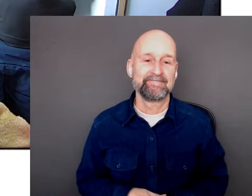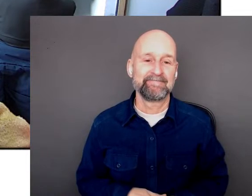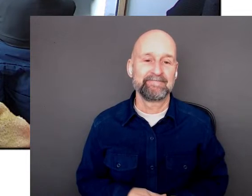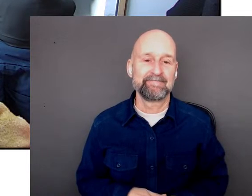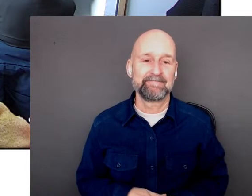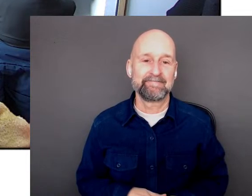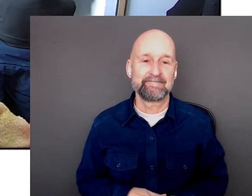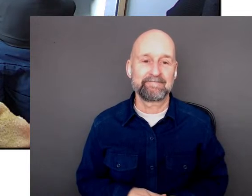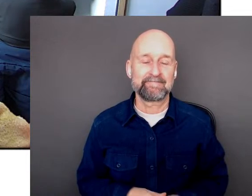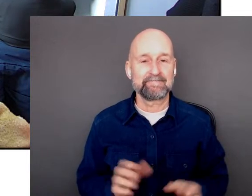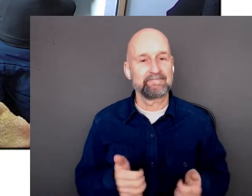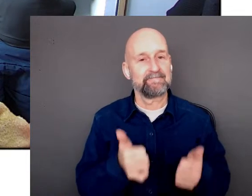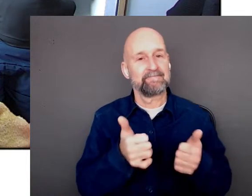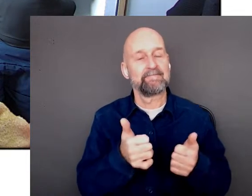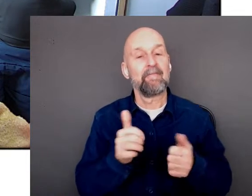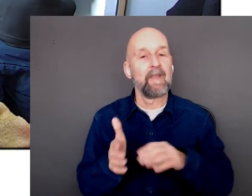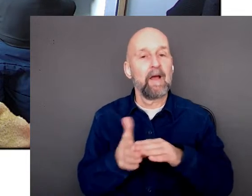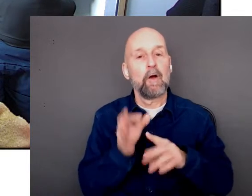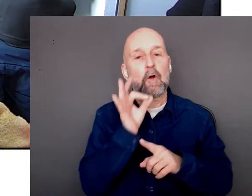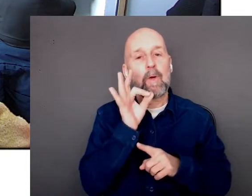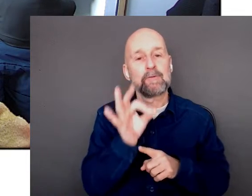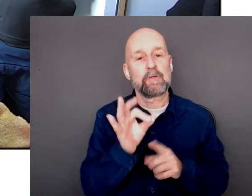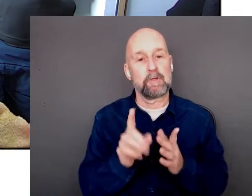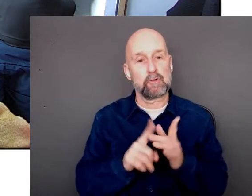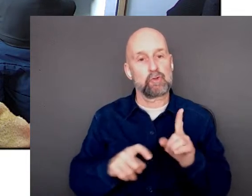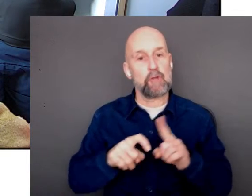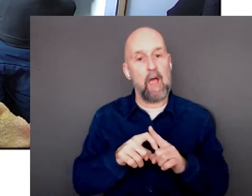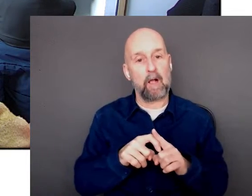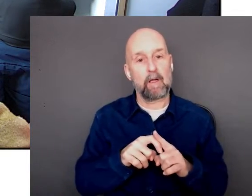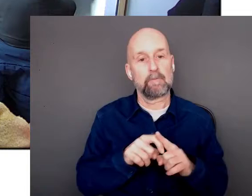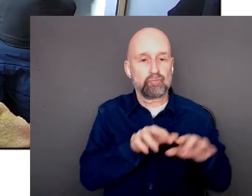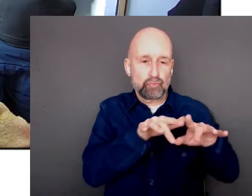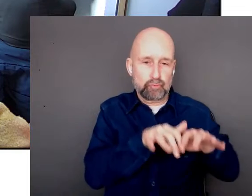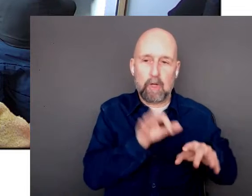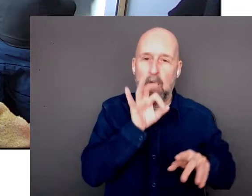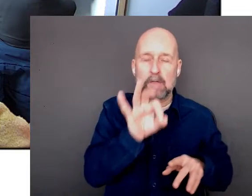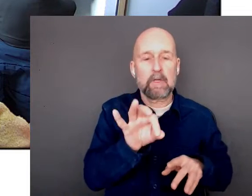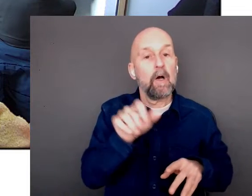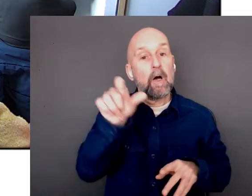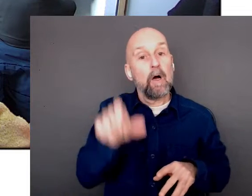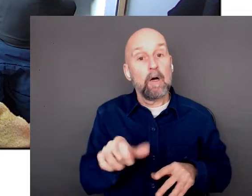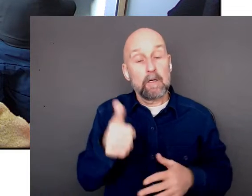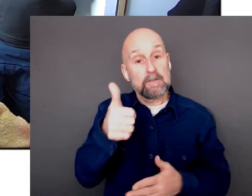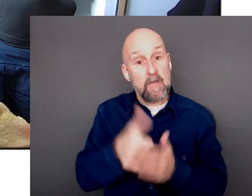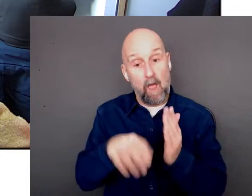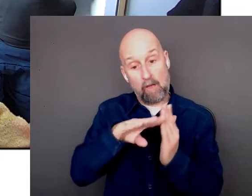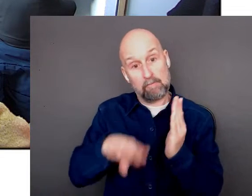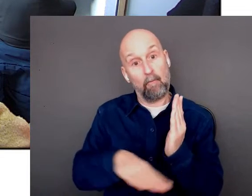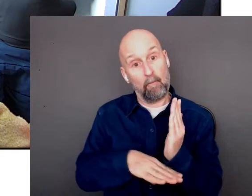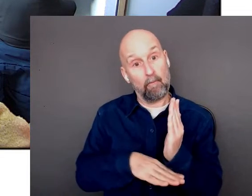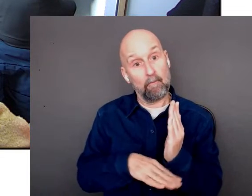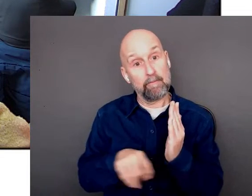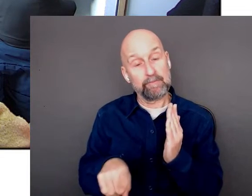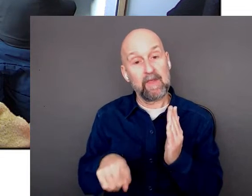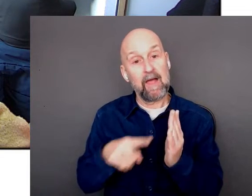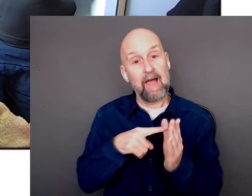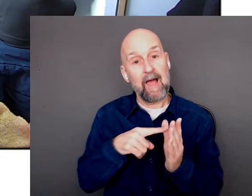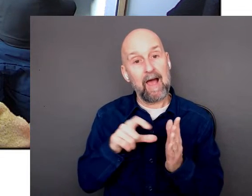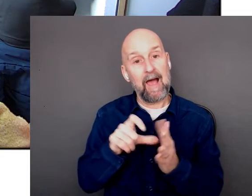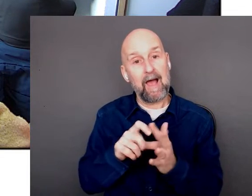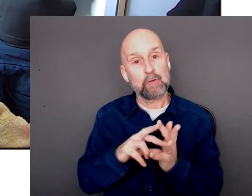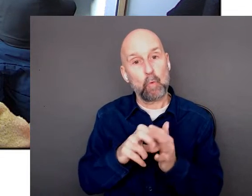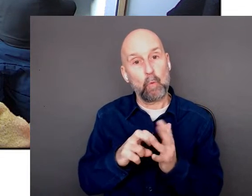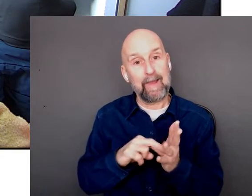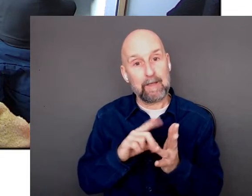Cheers. I've got a question from Jack, who asks, what would you recommend for someone just starting out? Is Arduino the most important thing, or learning